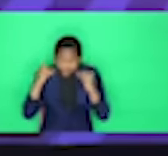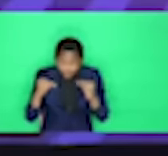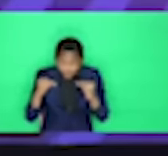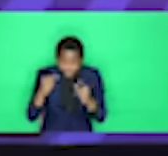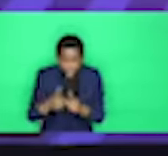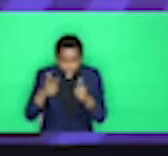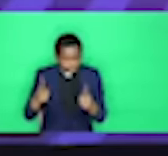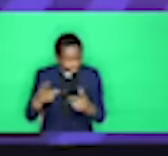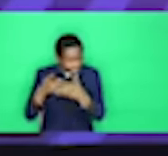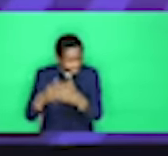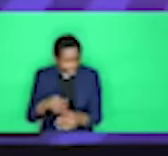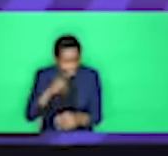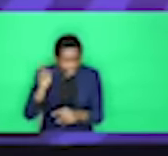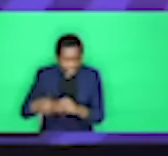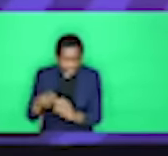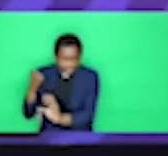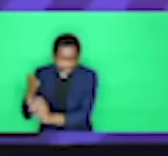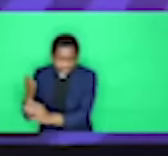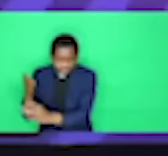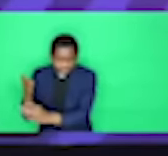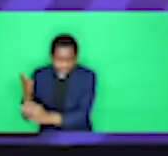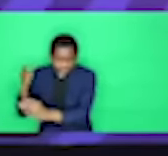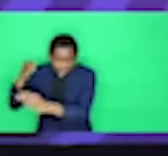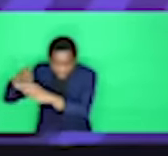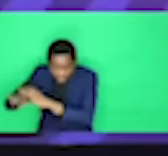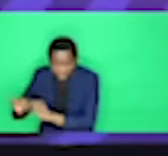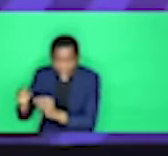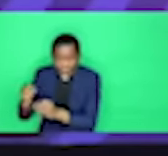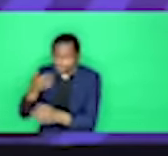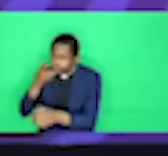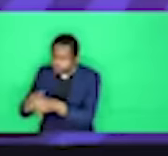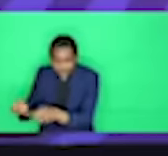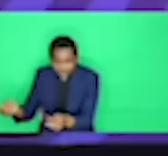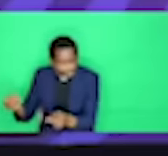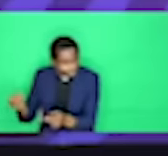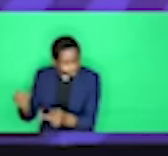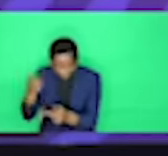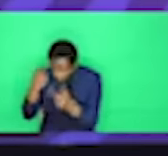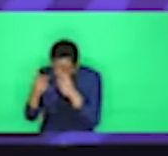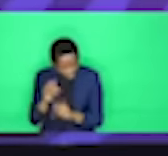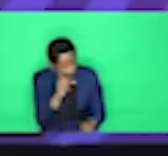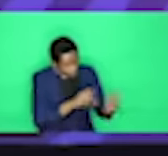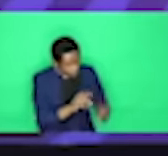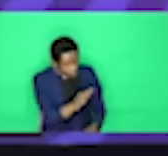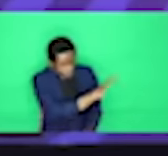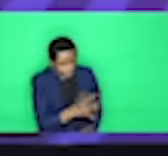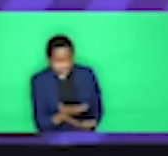the people. I didn't know Moses went to me and could do what she said. So, Nipa, do when you mean, why did the high